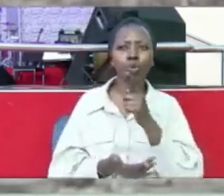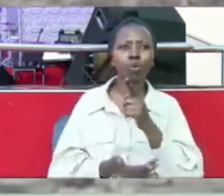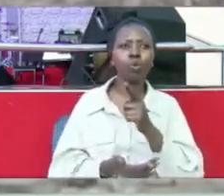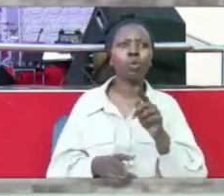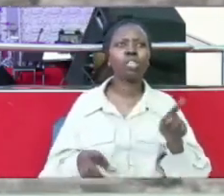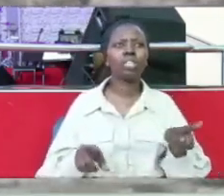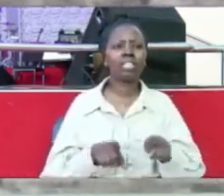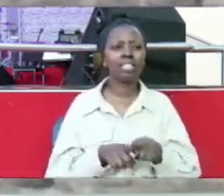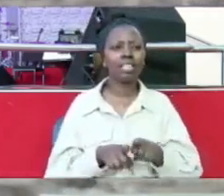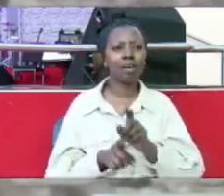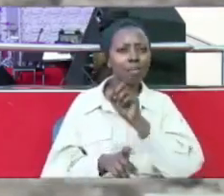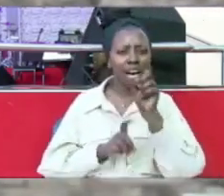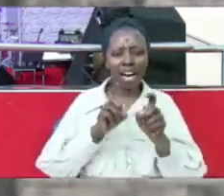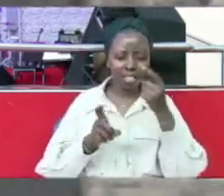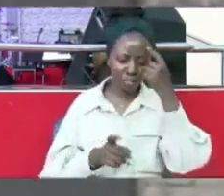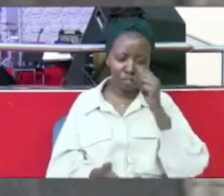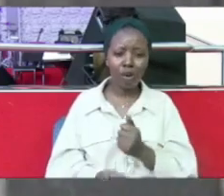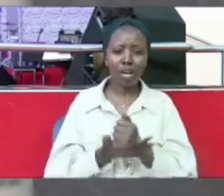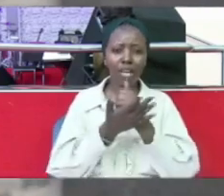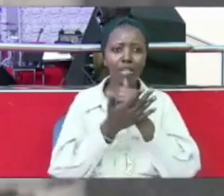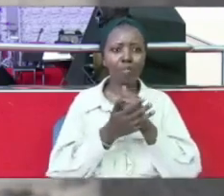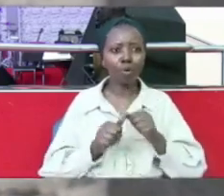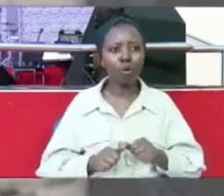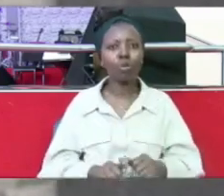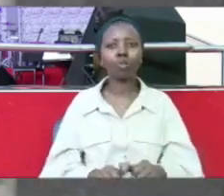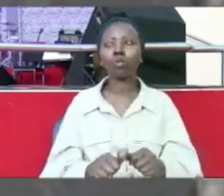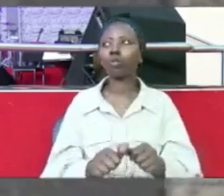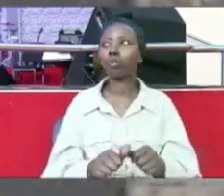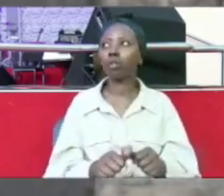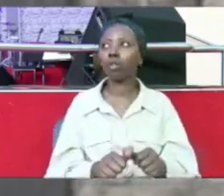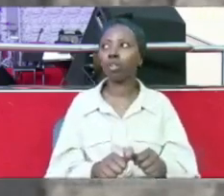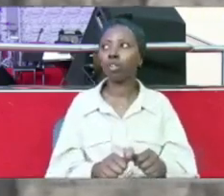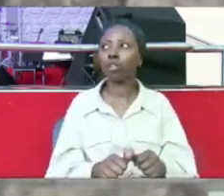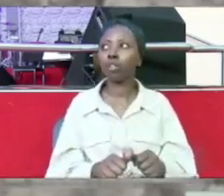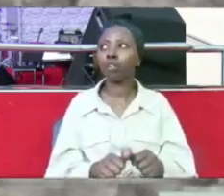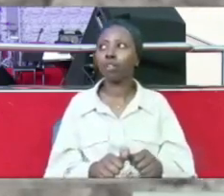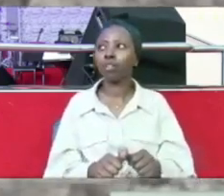And then after that, he did not take tea. Again, he just dropped it down.